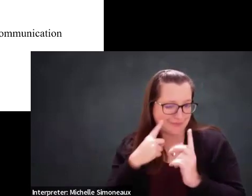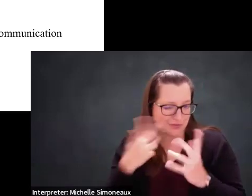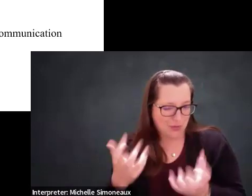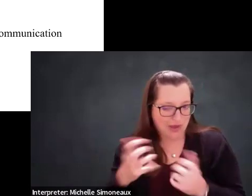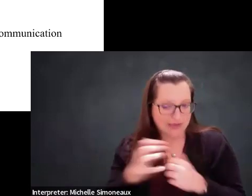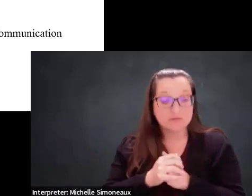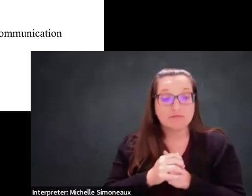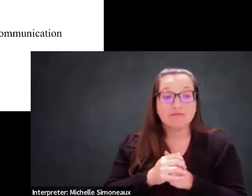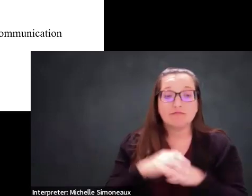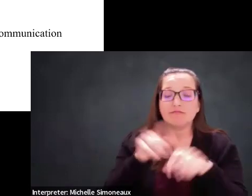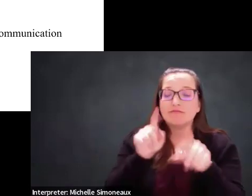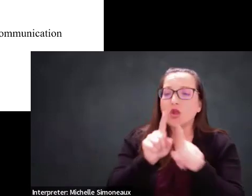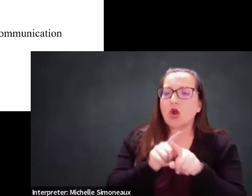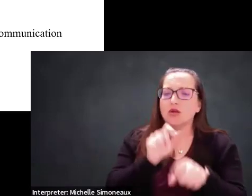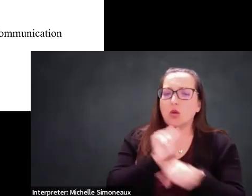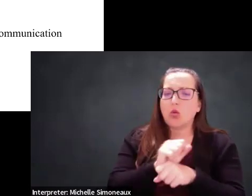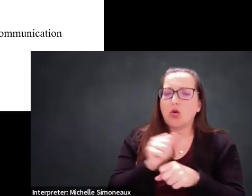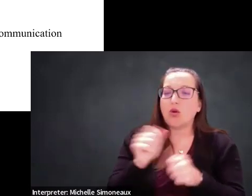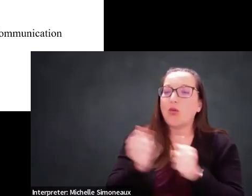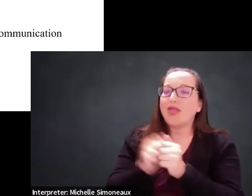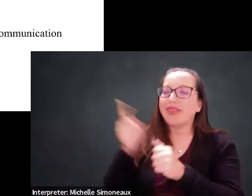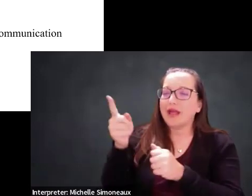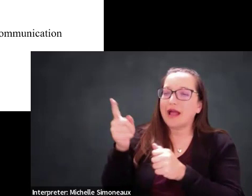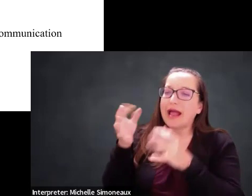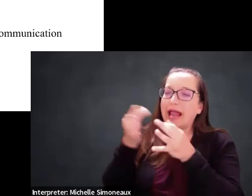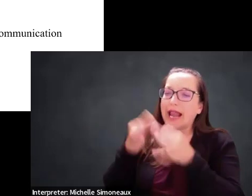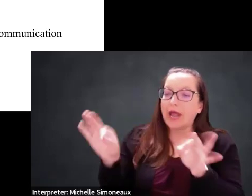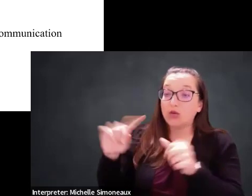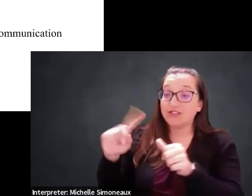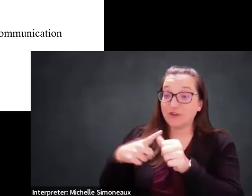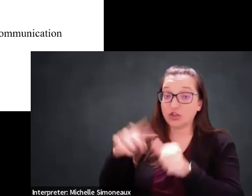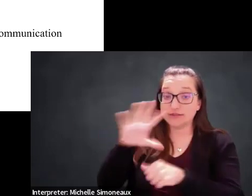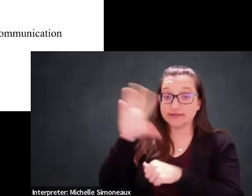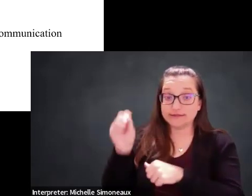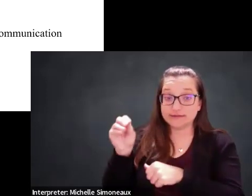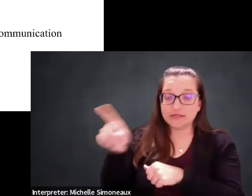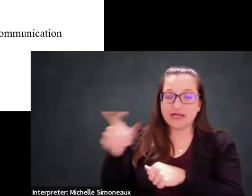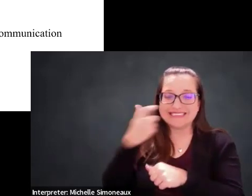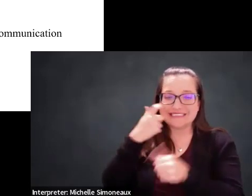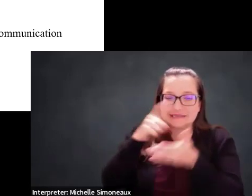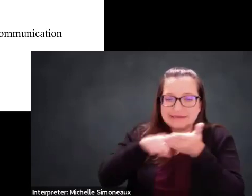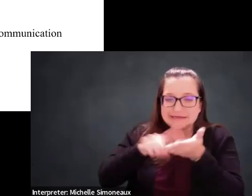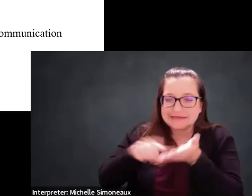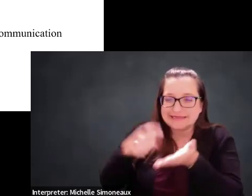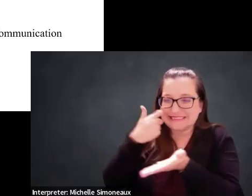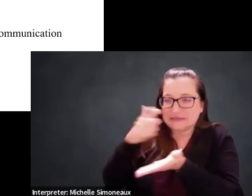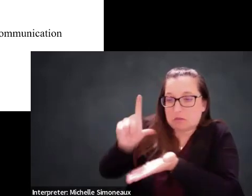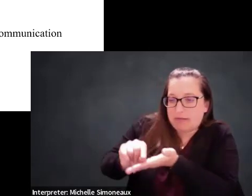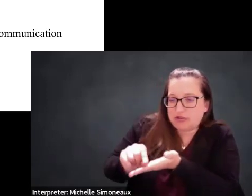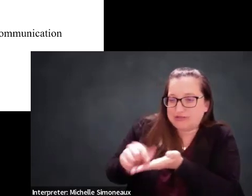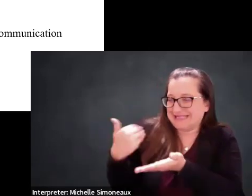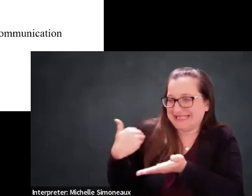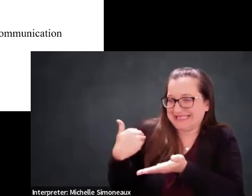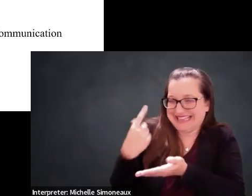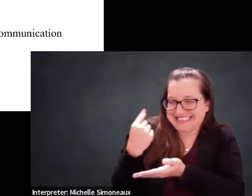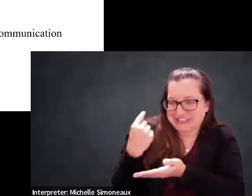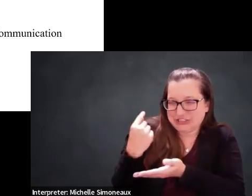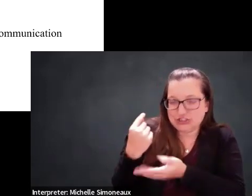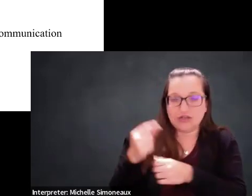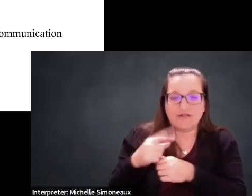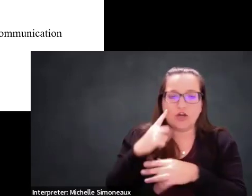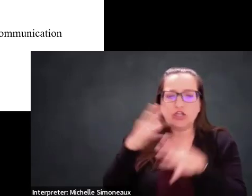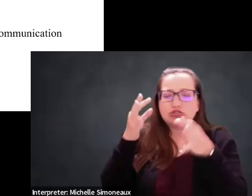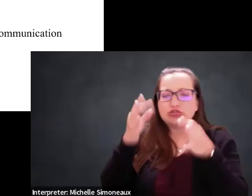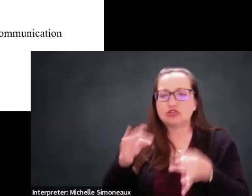And I also have worked with language first on creating a resource that recently was published late last year for determining